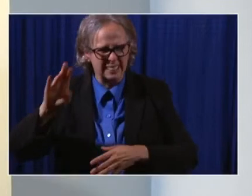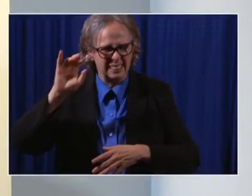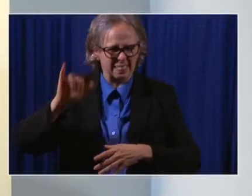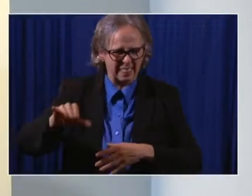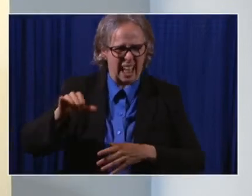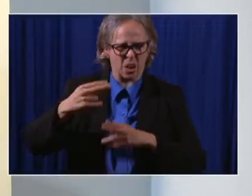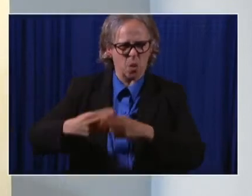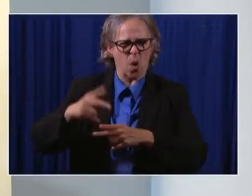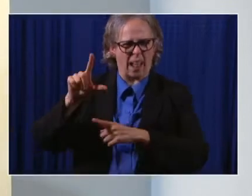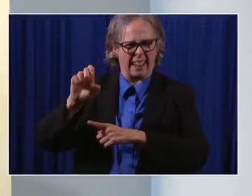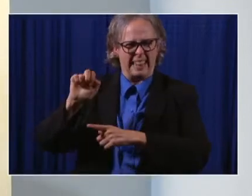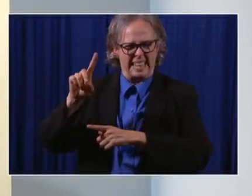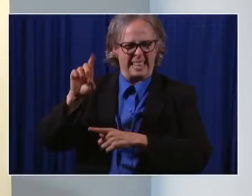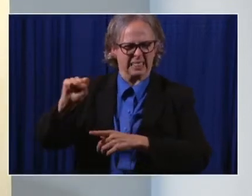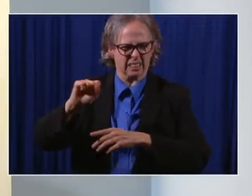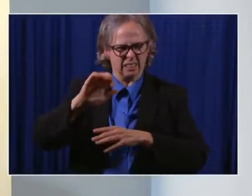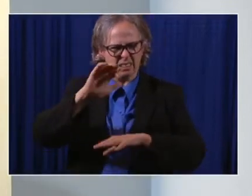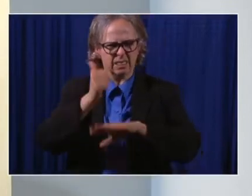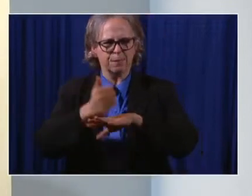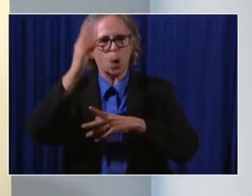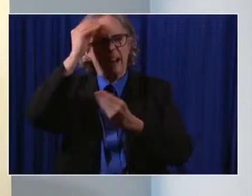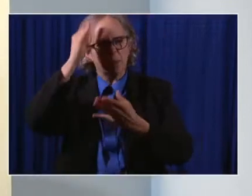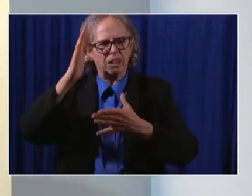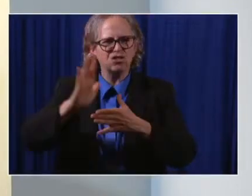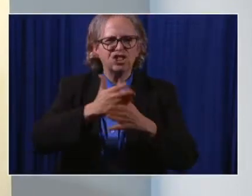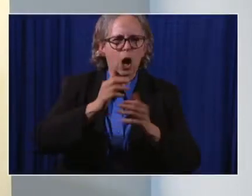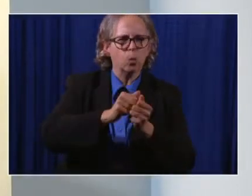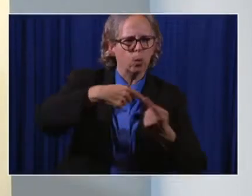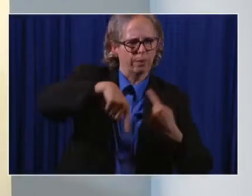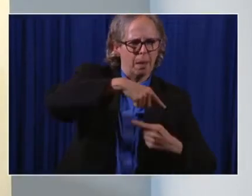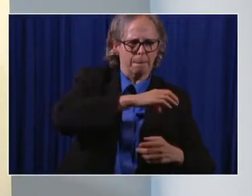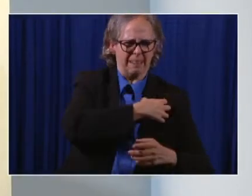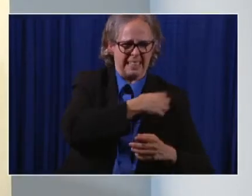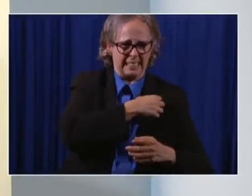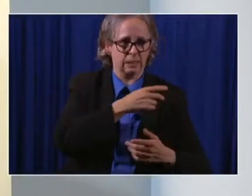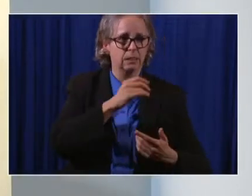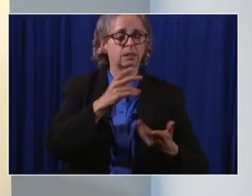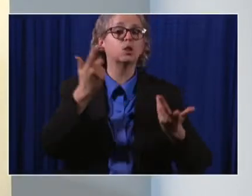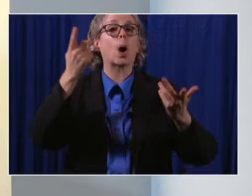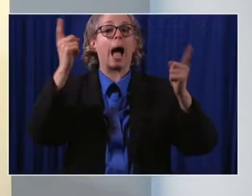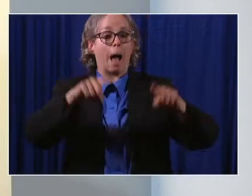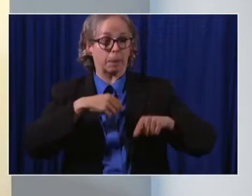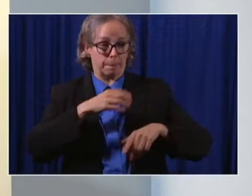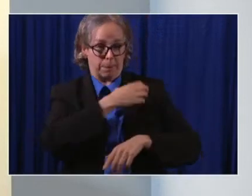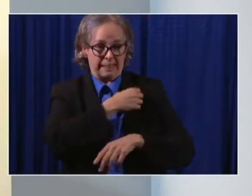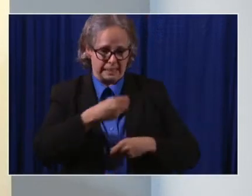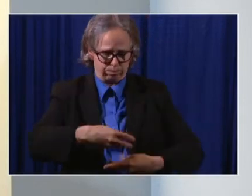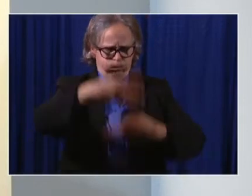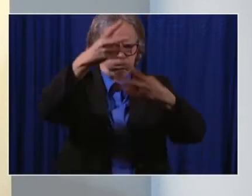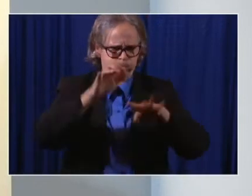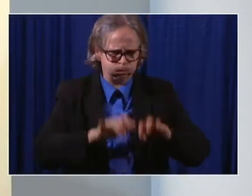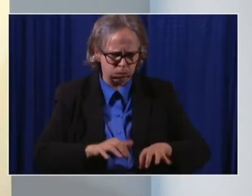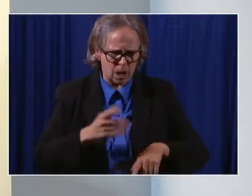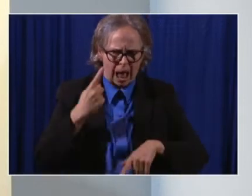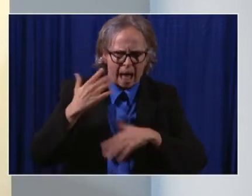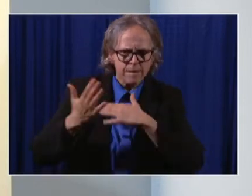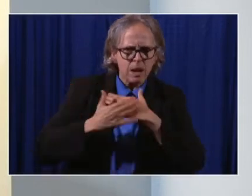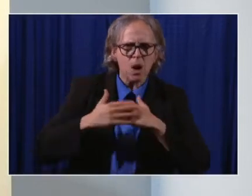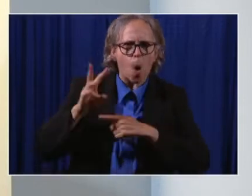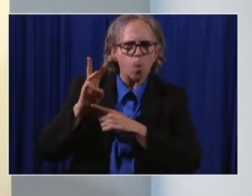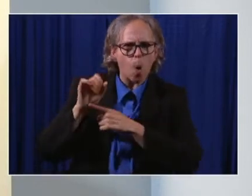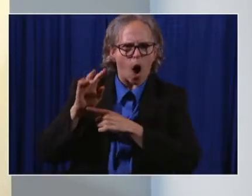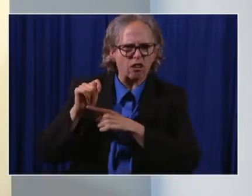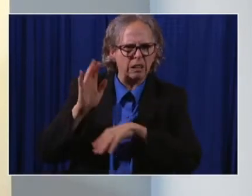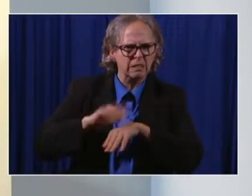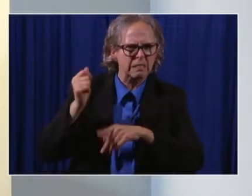know whether there's a warrant out for someone's arrest or a gun store owner. It allows them to know whether a